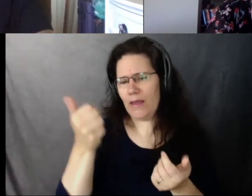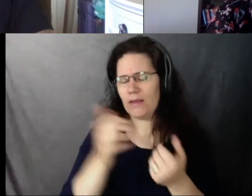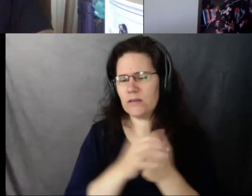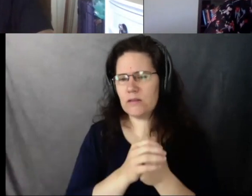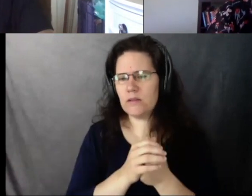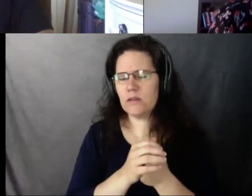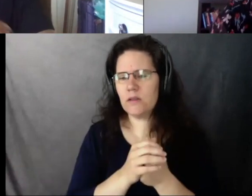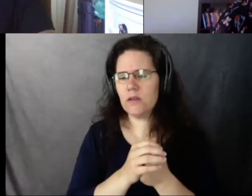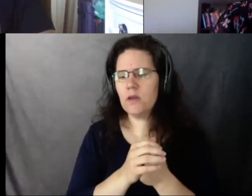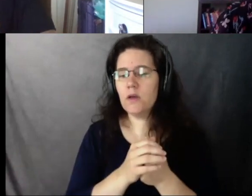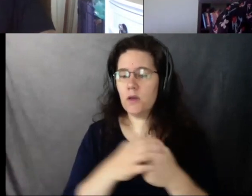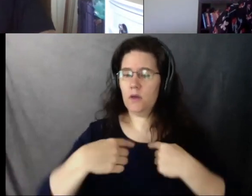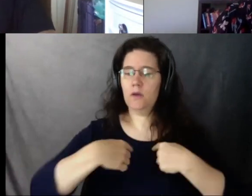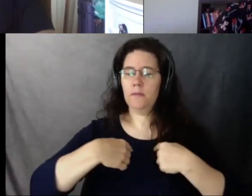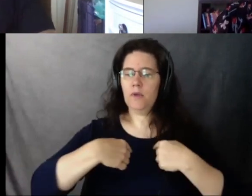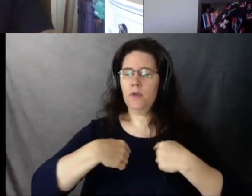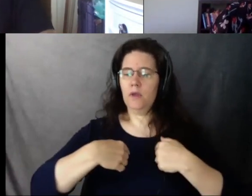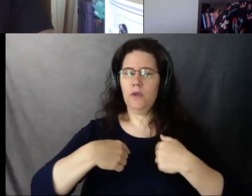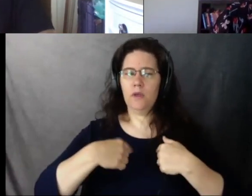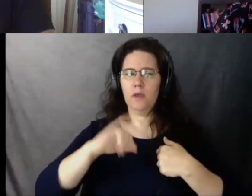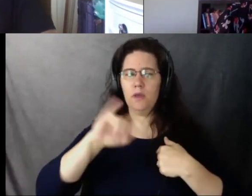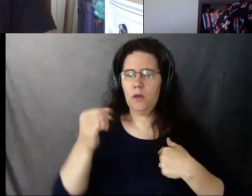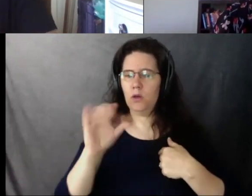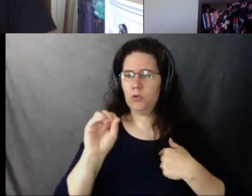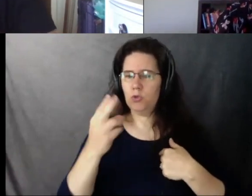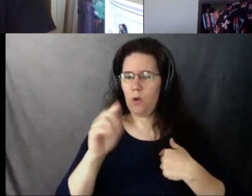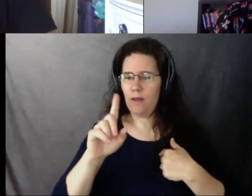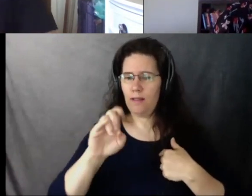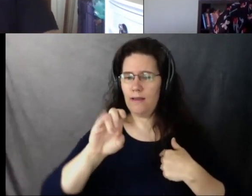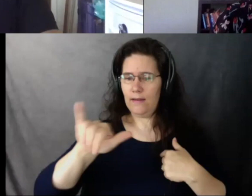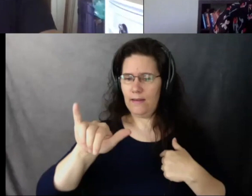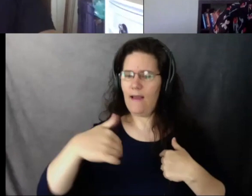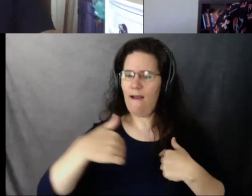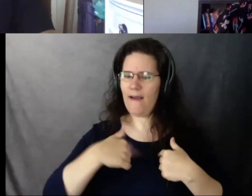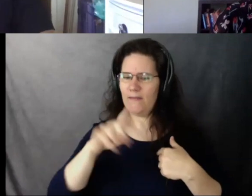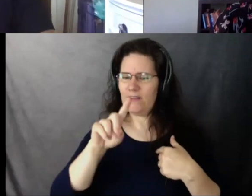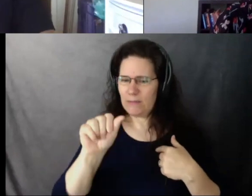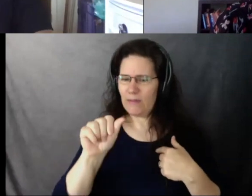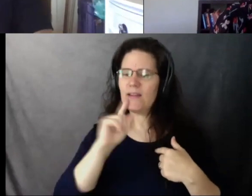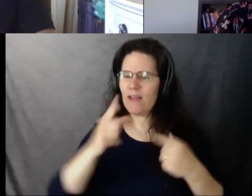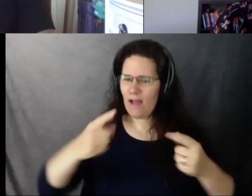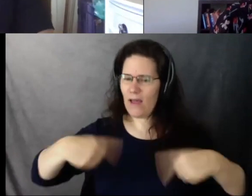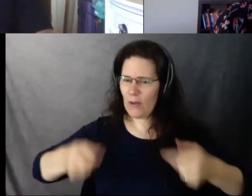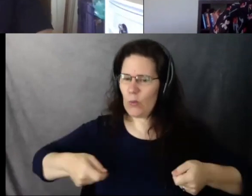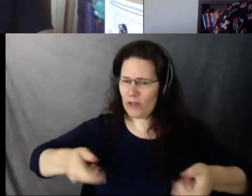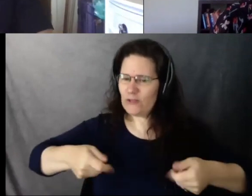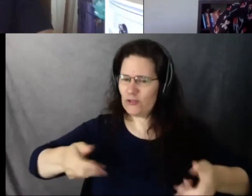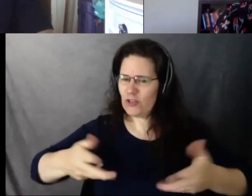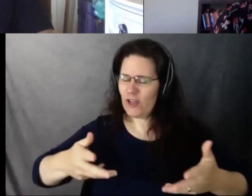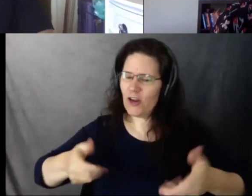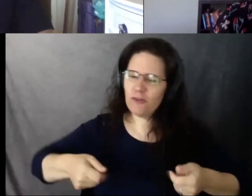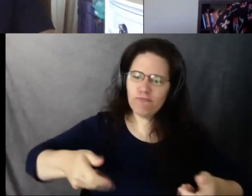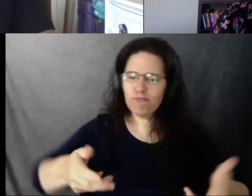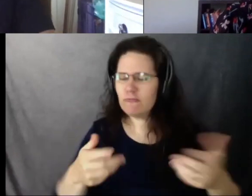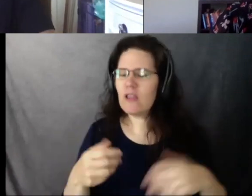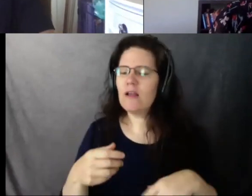myself, I am a person with a disability. I use a manual wheelchair to navigate and move around, and